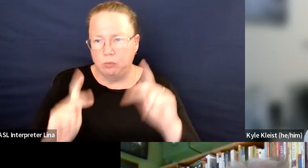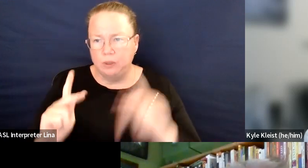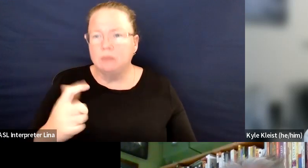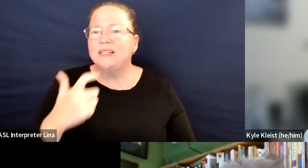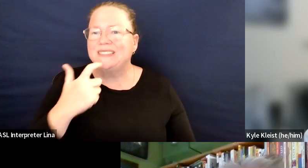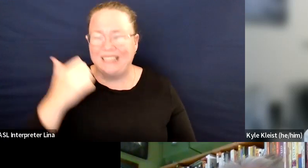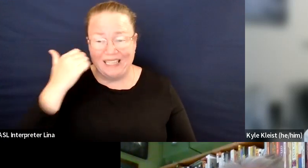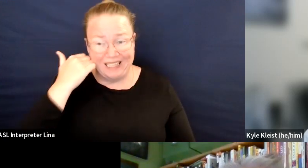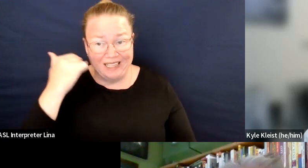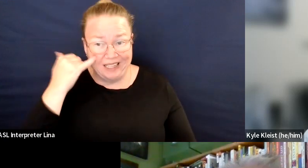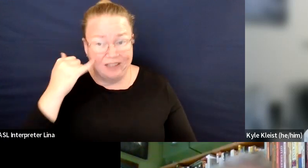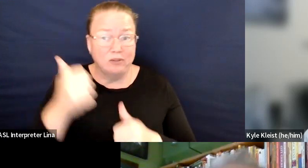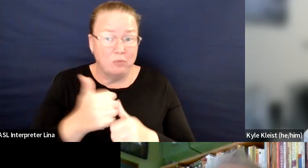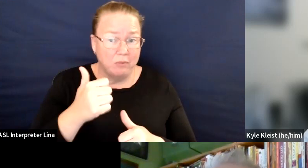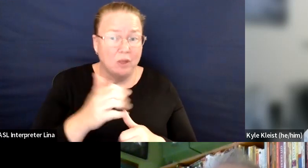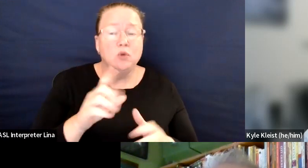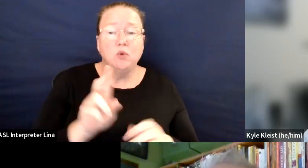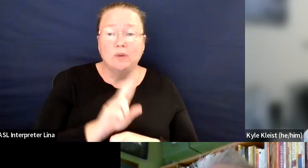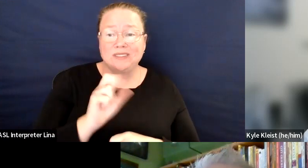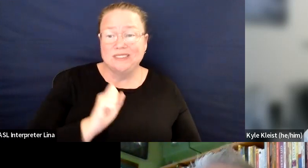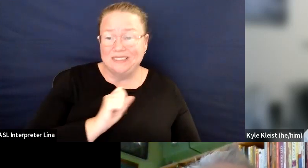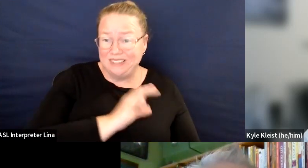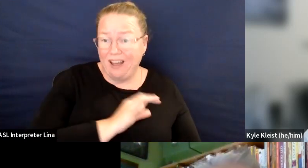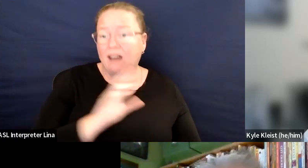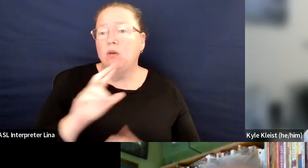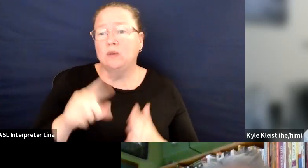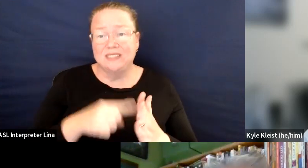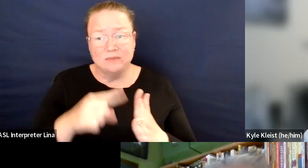they were primarily using staff or sometimes using